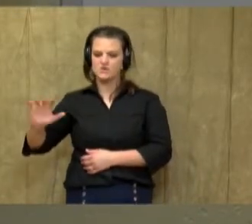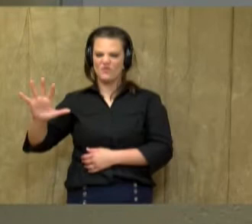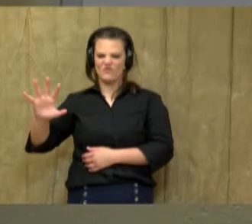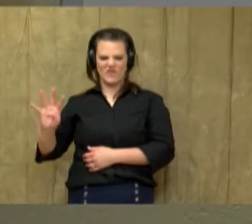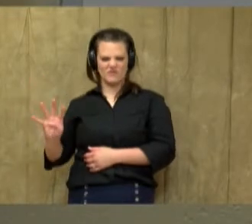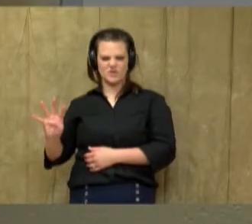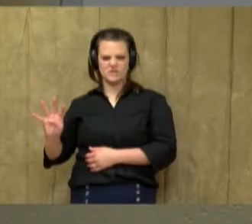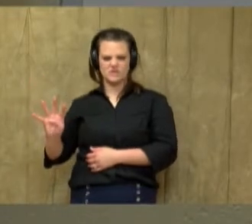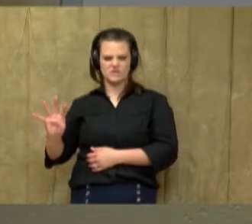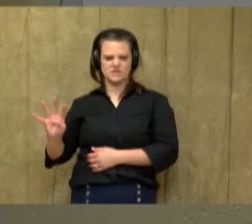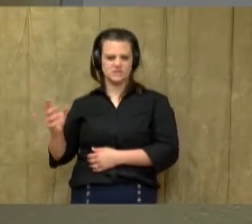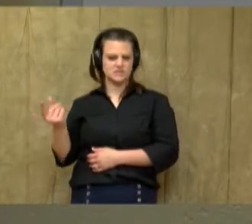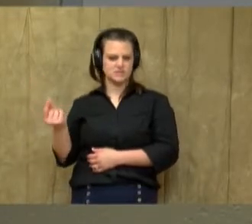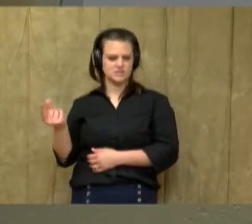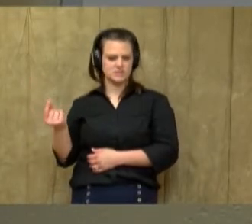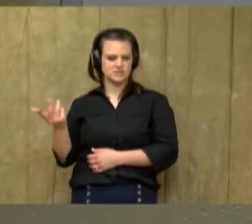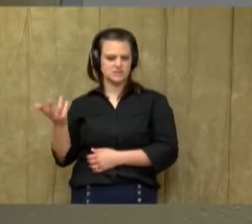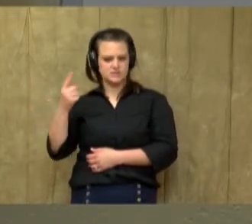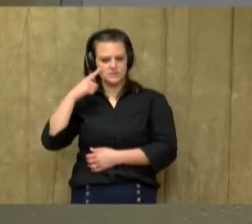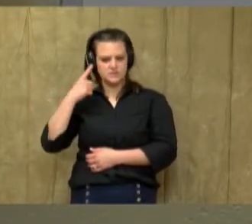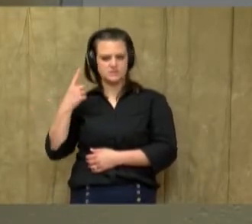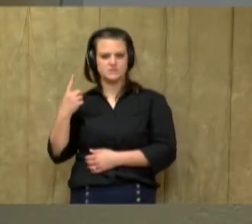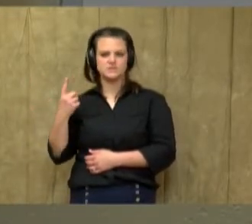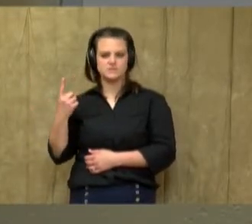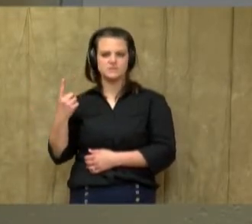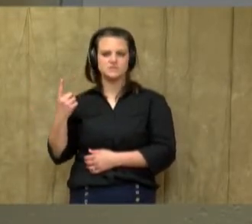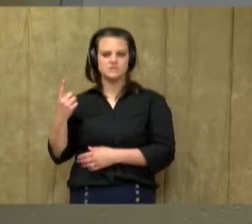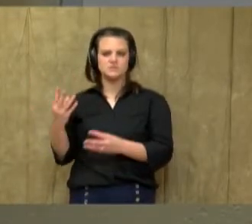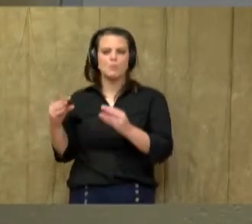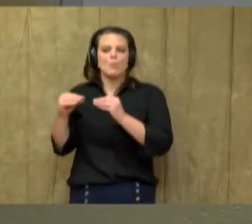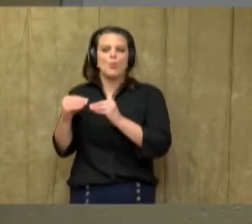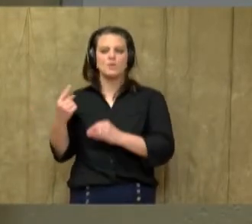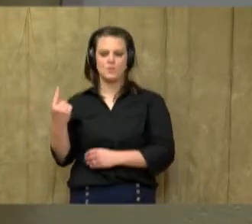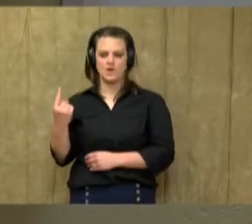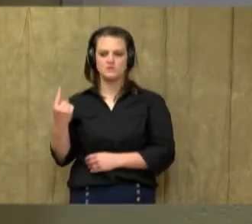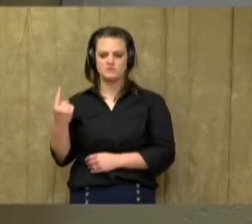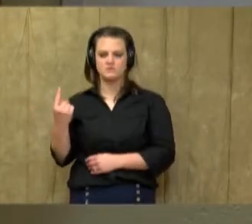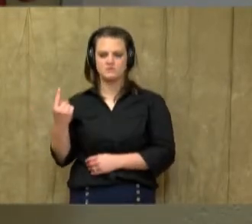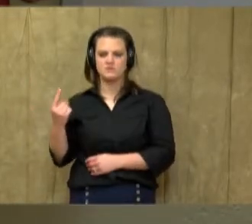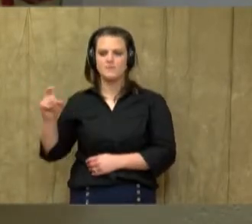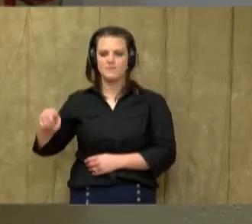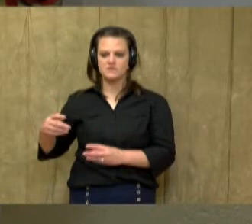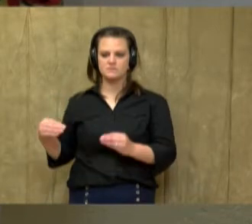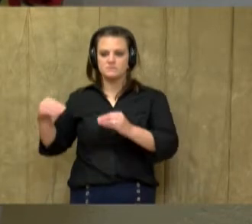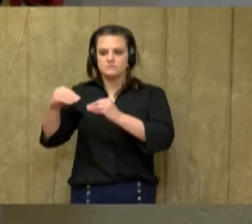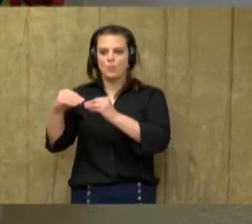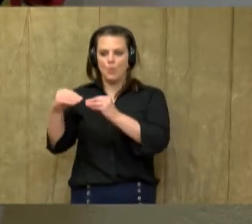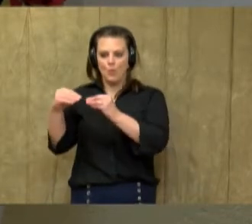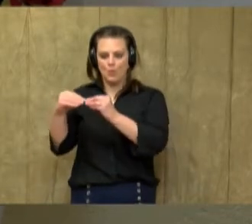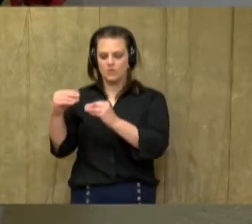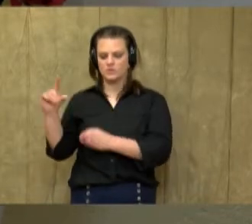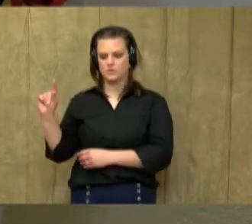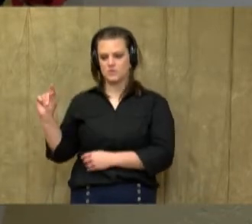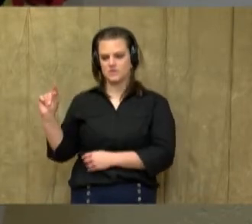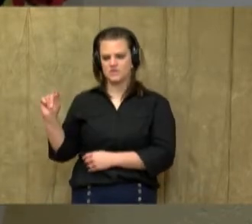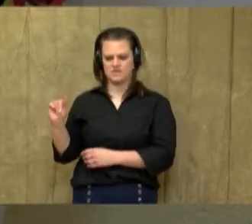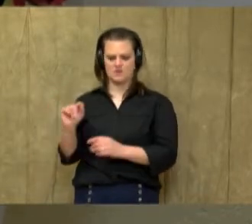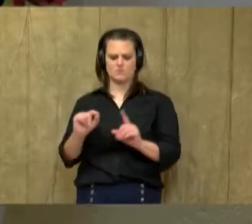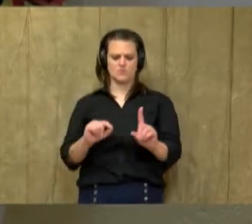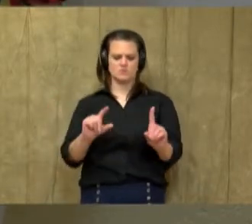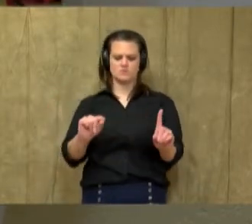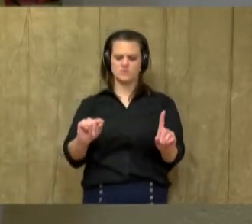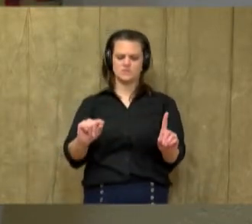of 20 would be? It's over 1, so it has to be more than 20 because it's not 1 times